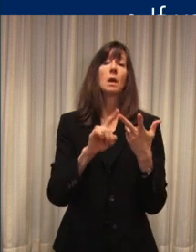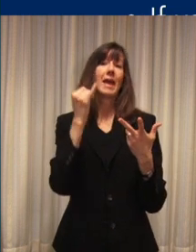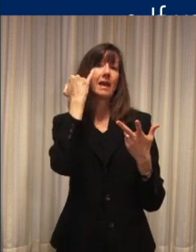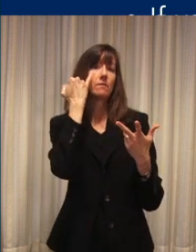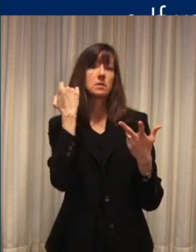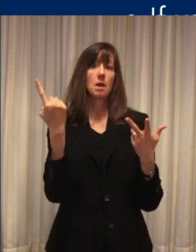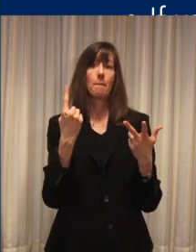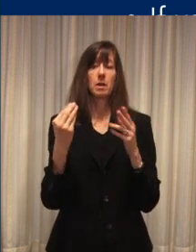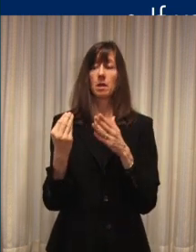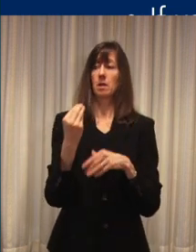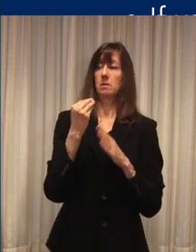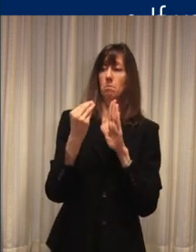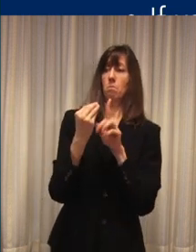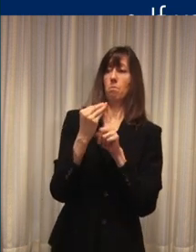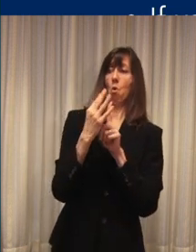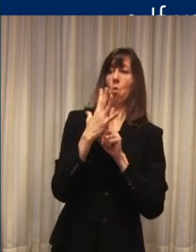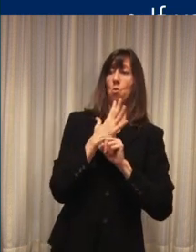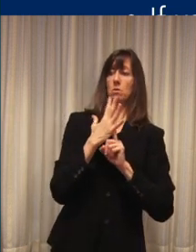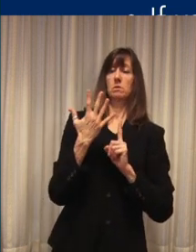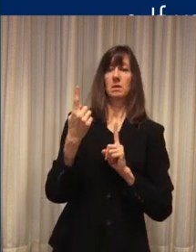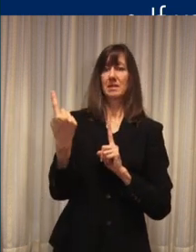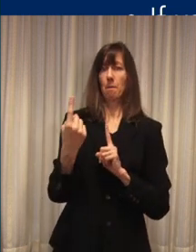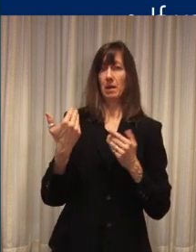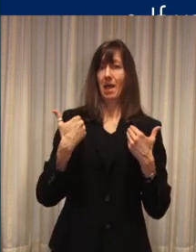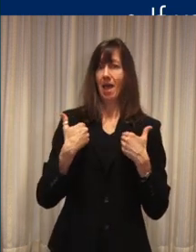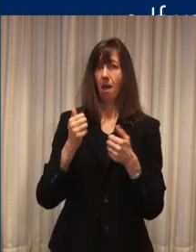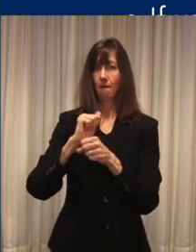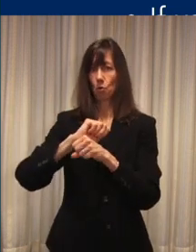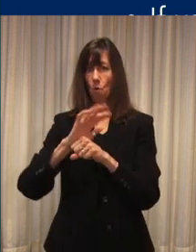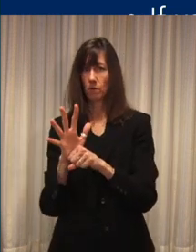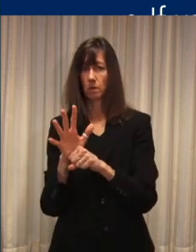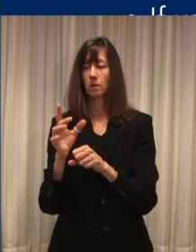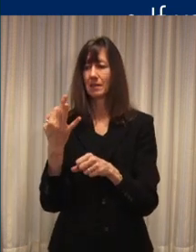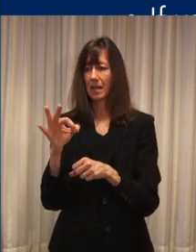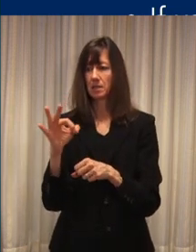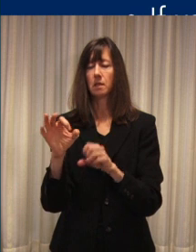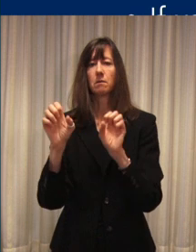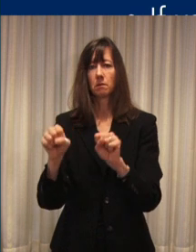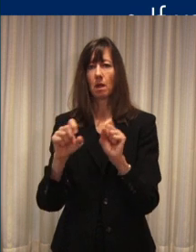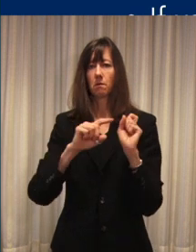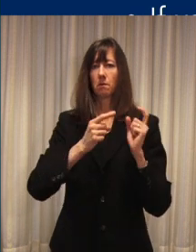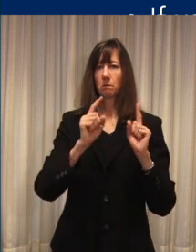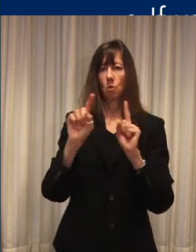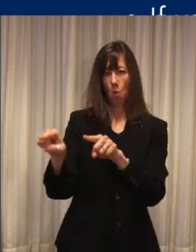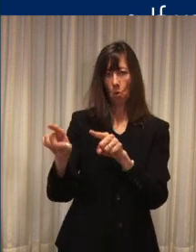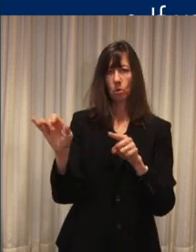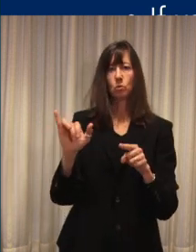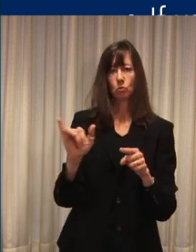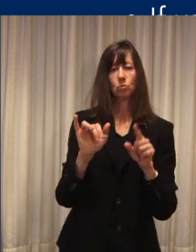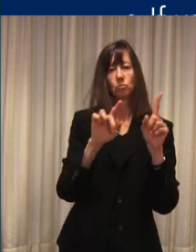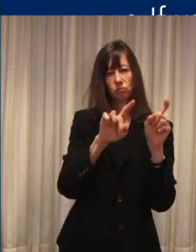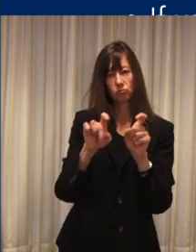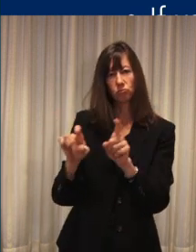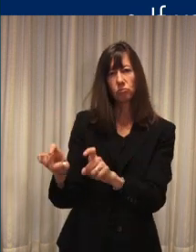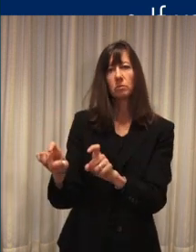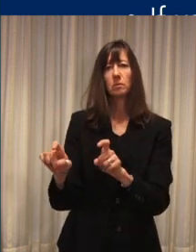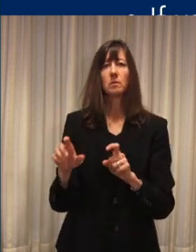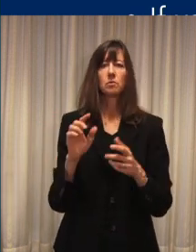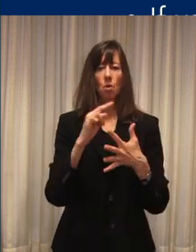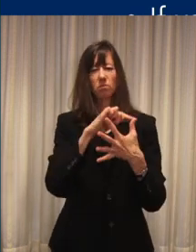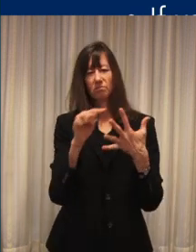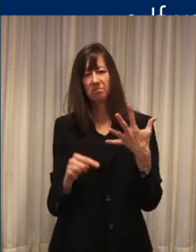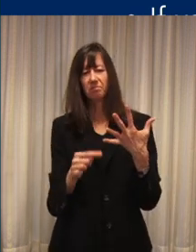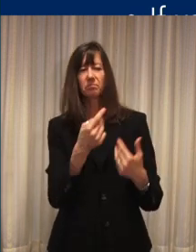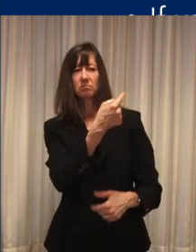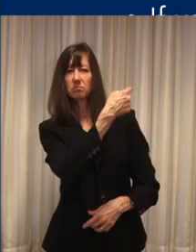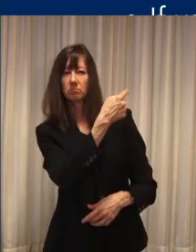with COVID-19. So again, this is making it even easier to be tested and to meet the criteria to be tested.